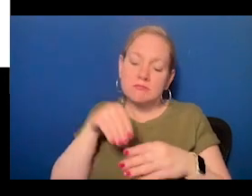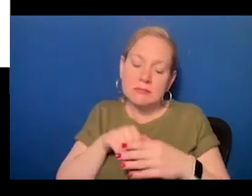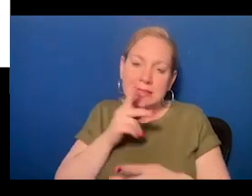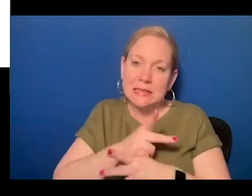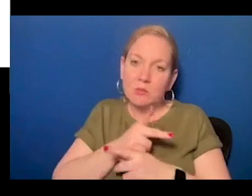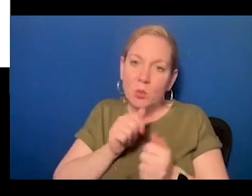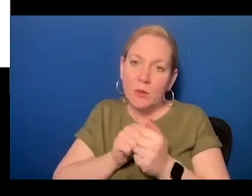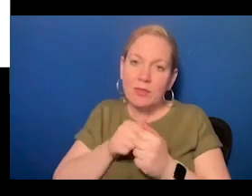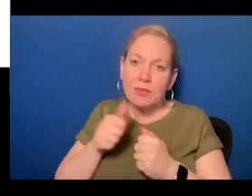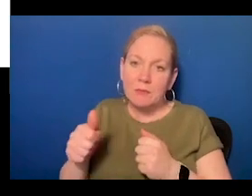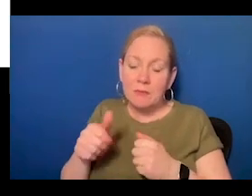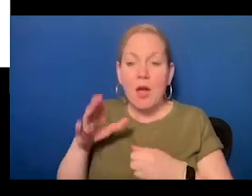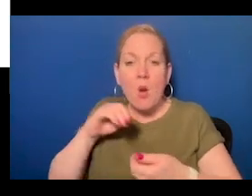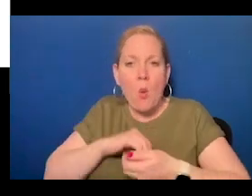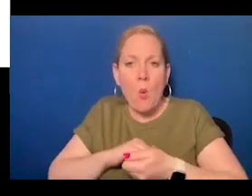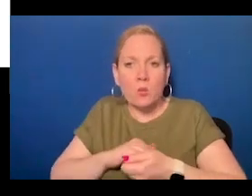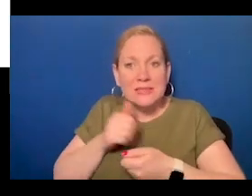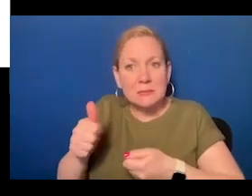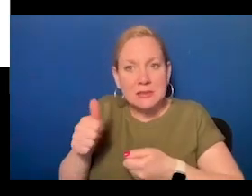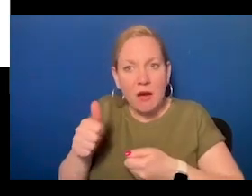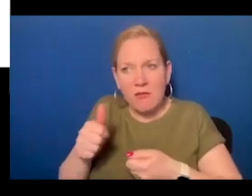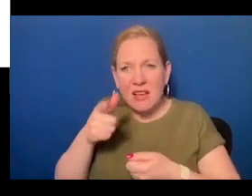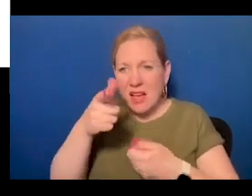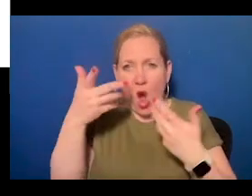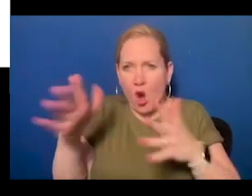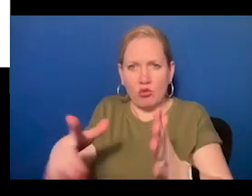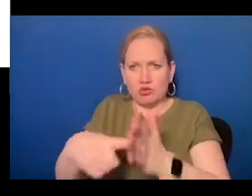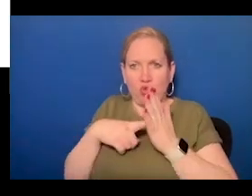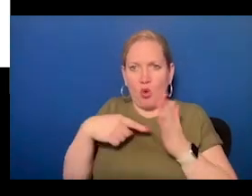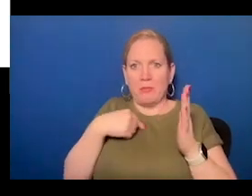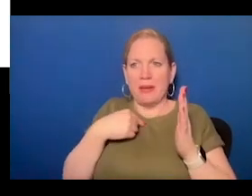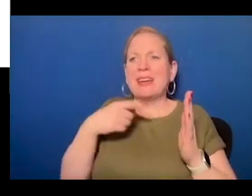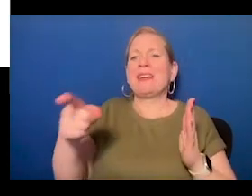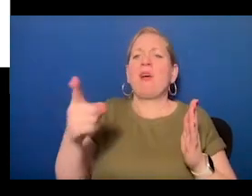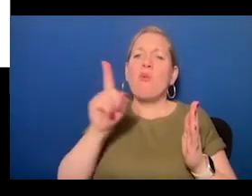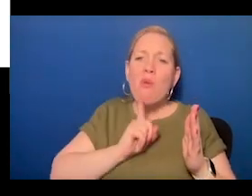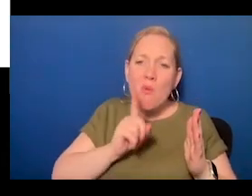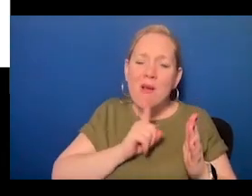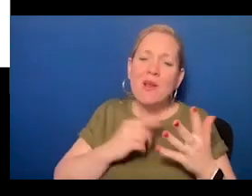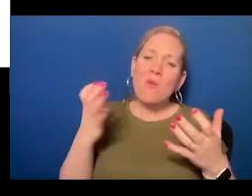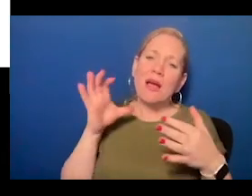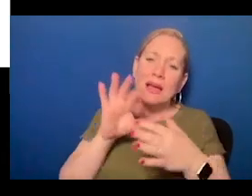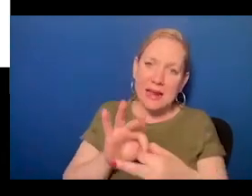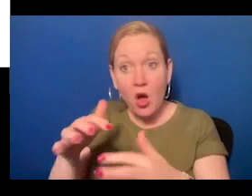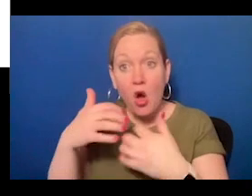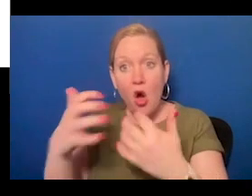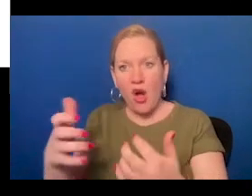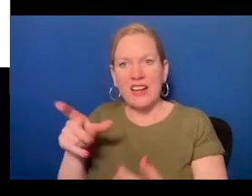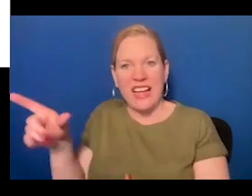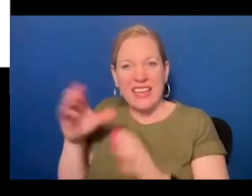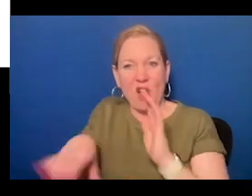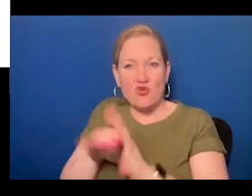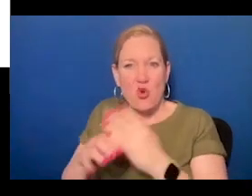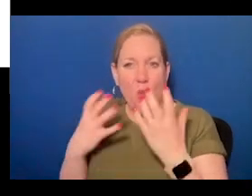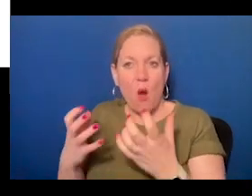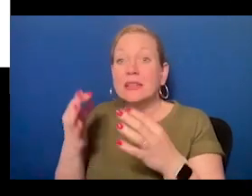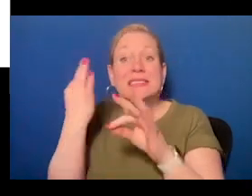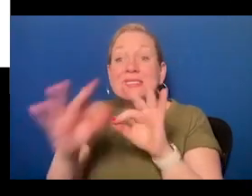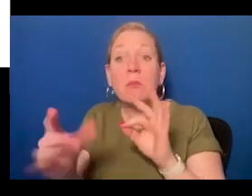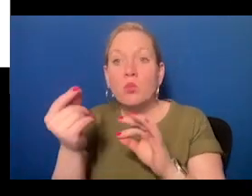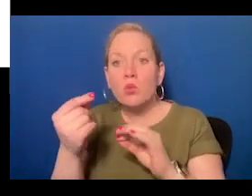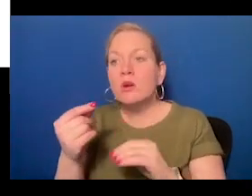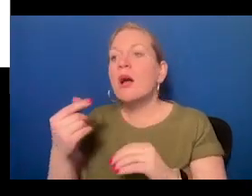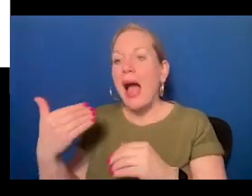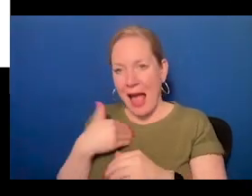on screen sing a love song, hold hands. He records the song to keep it with him and holds his own hand. That's a pretty easy way to communicate